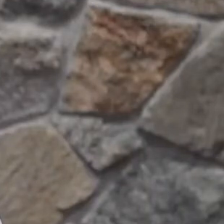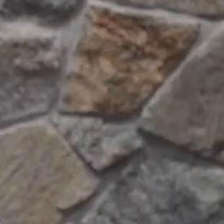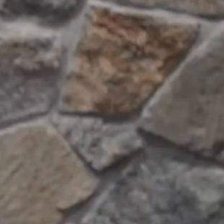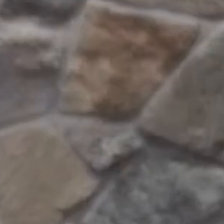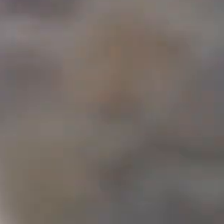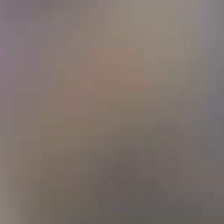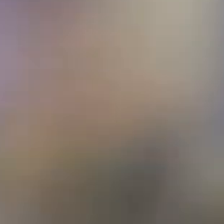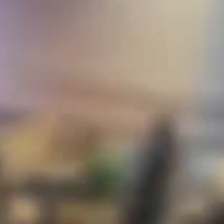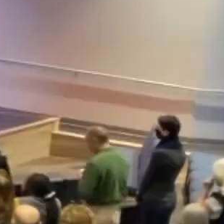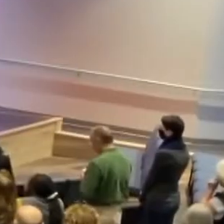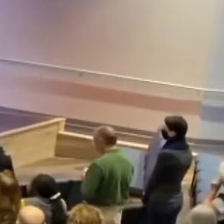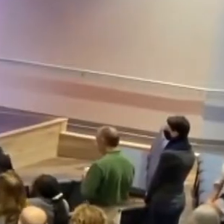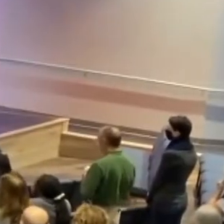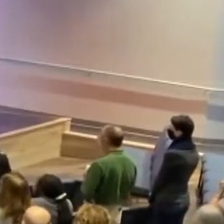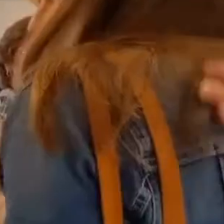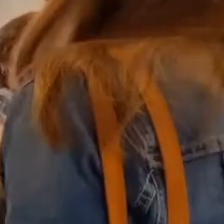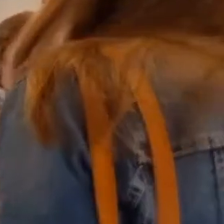service.